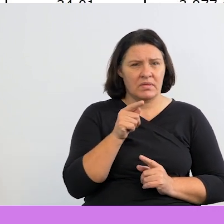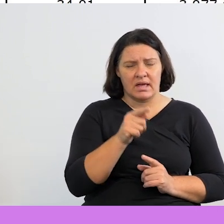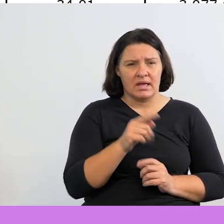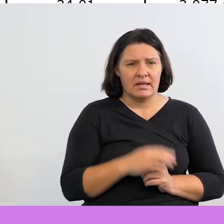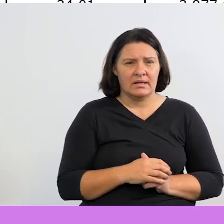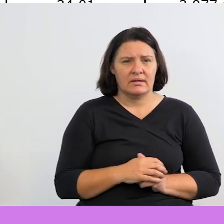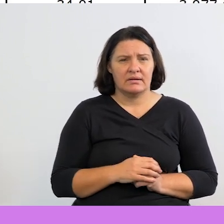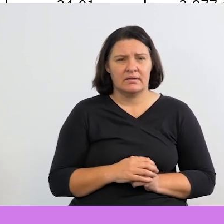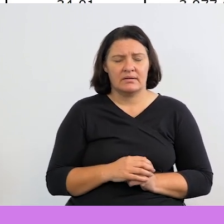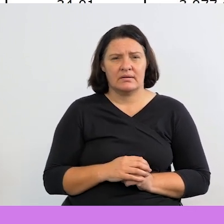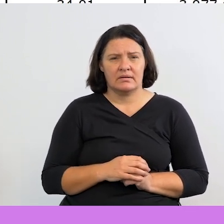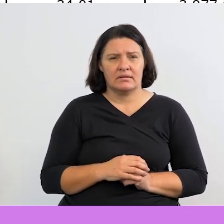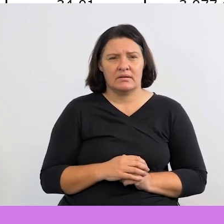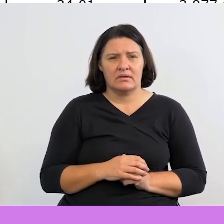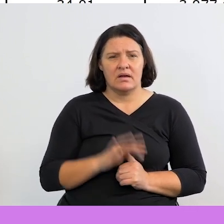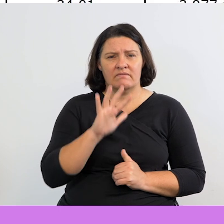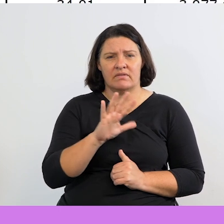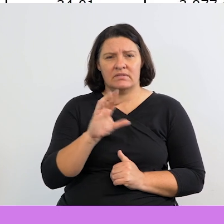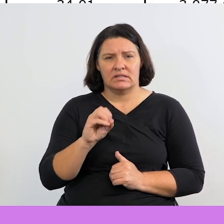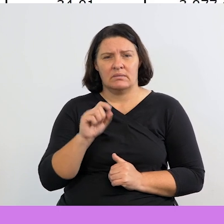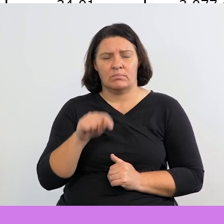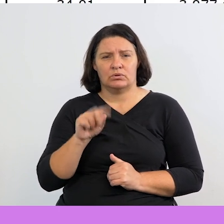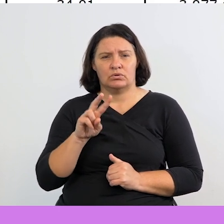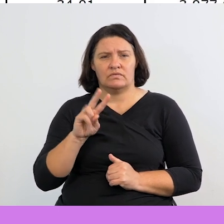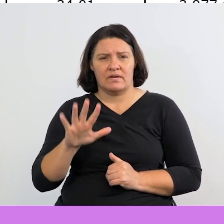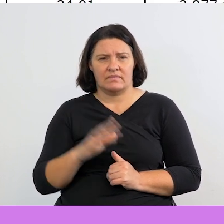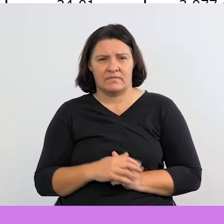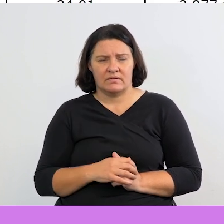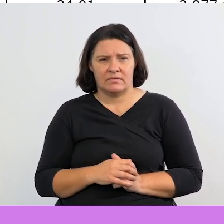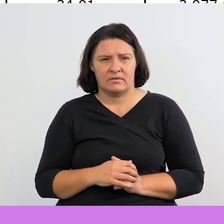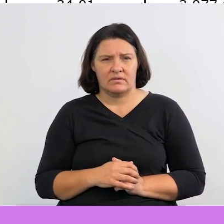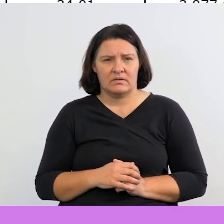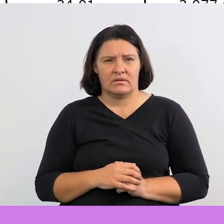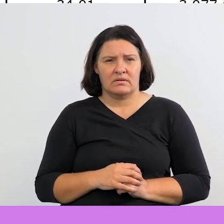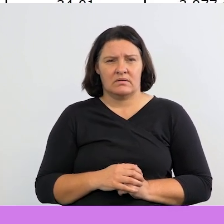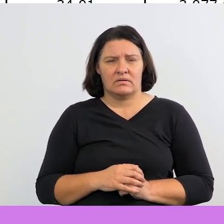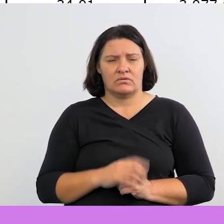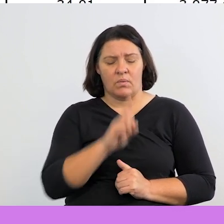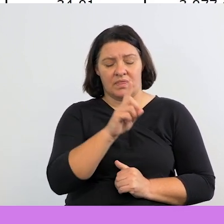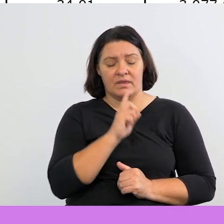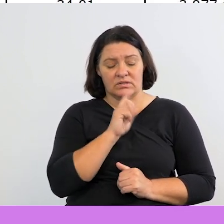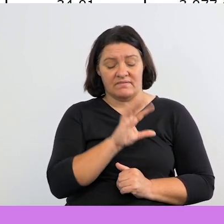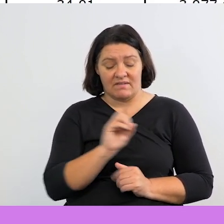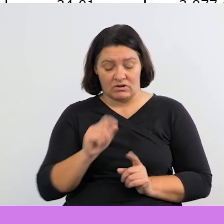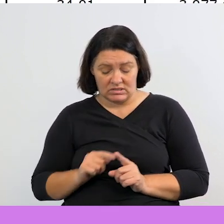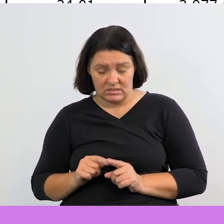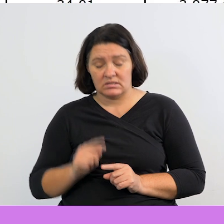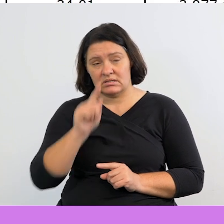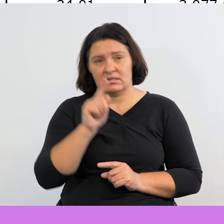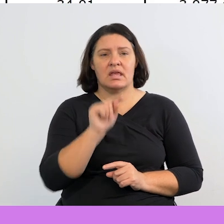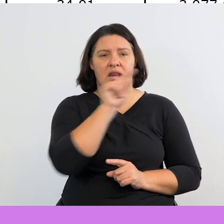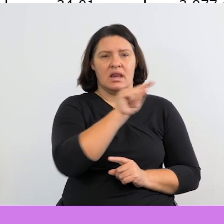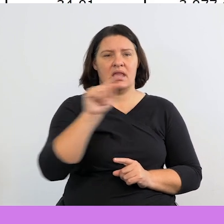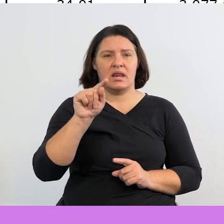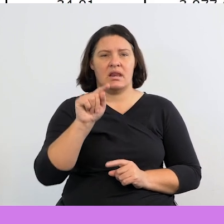that will be 50,25. So 50, 51. So meaning it will be somewhere